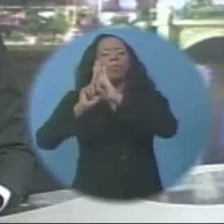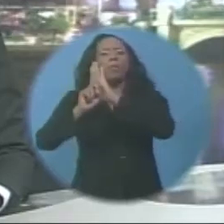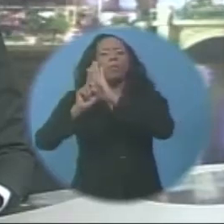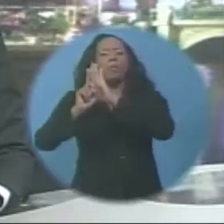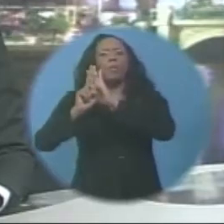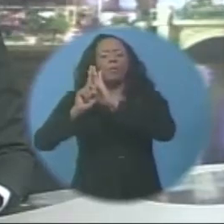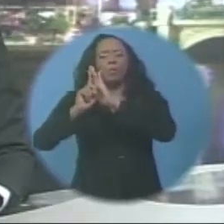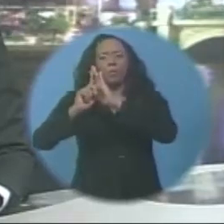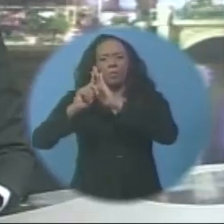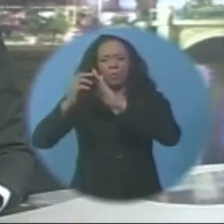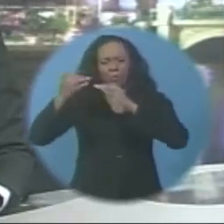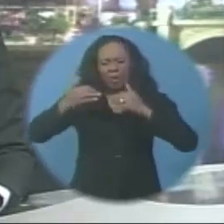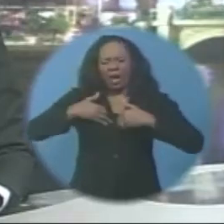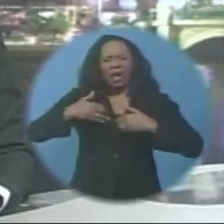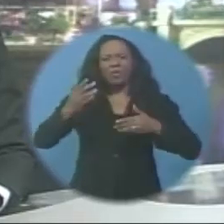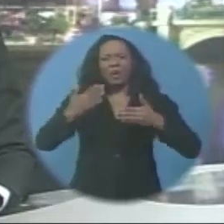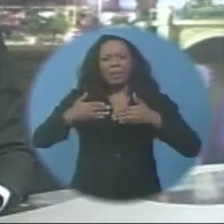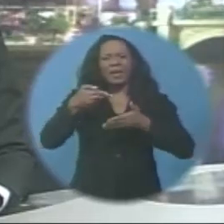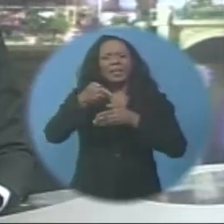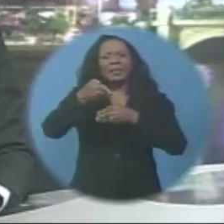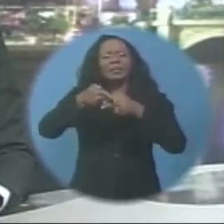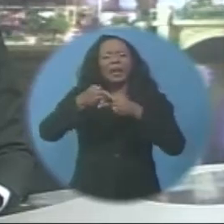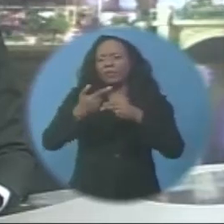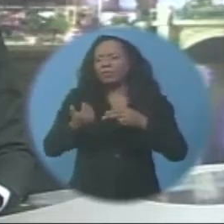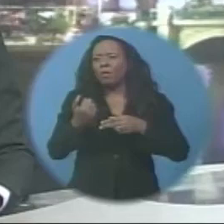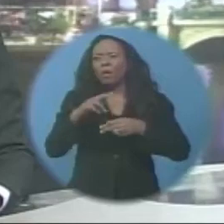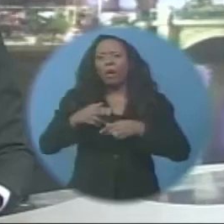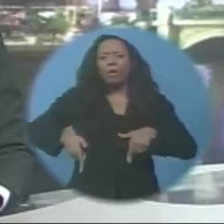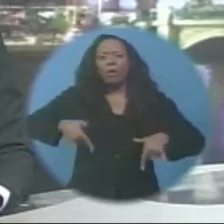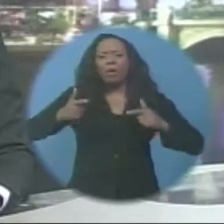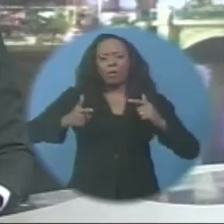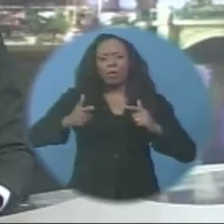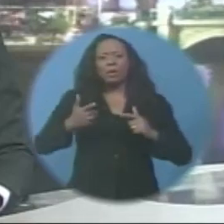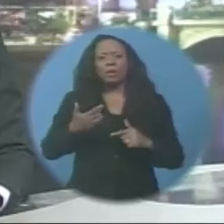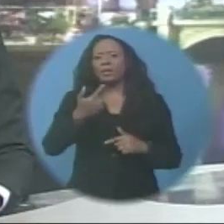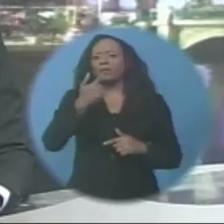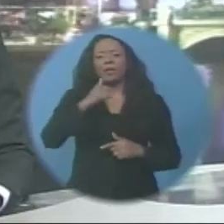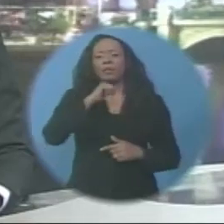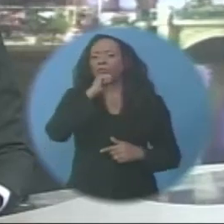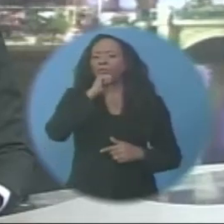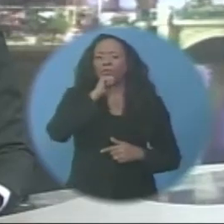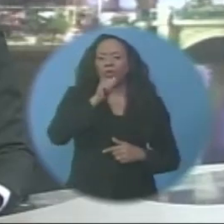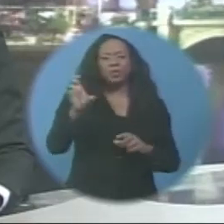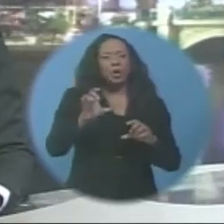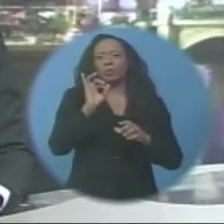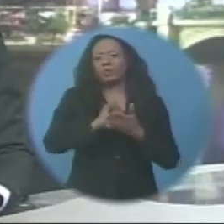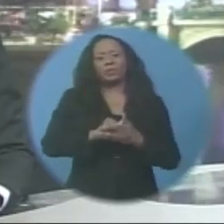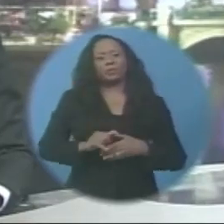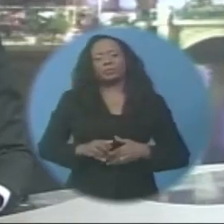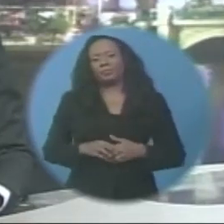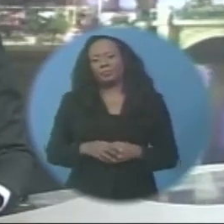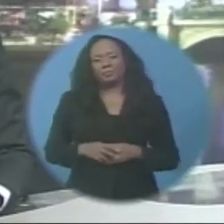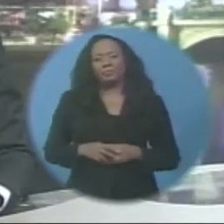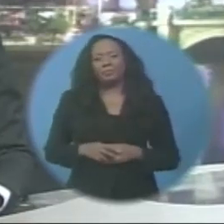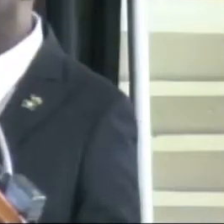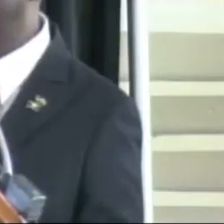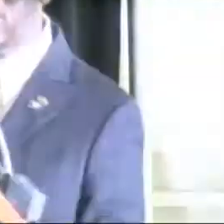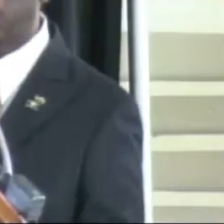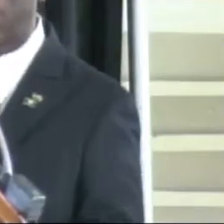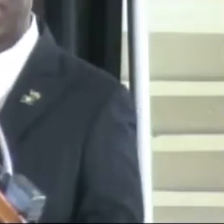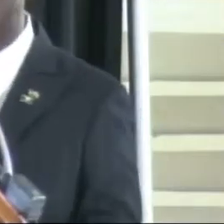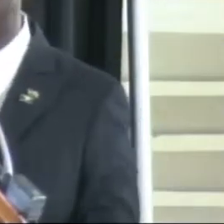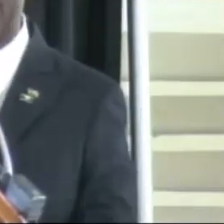students. He says installing metal detectors does not address the root causes of deviant behavior among our youth. No metal detectors